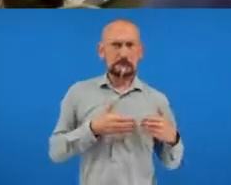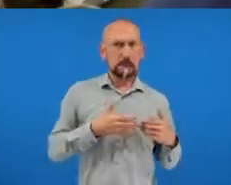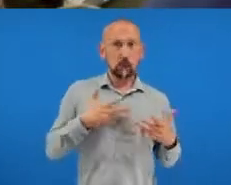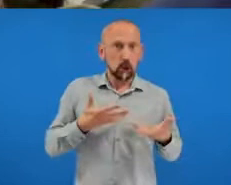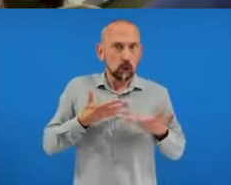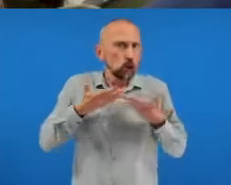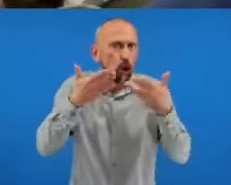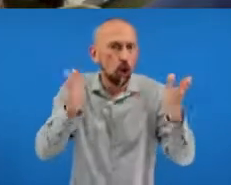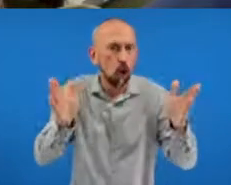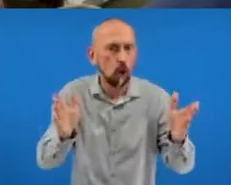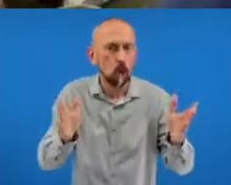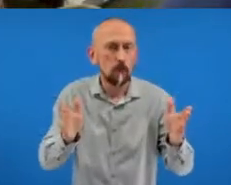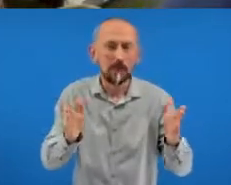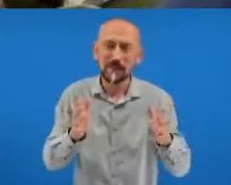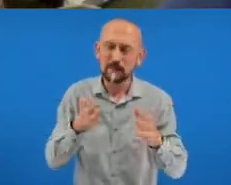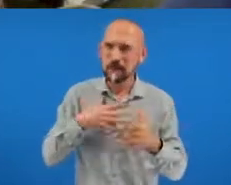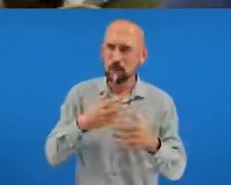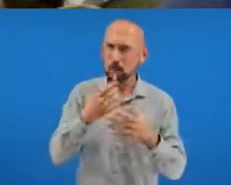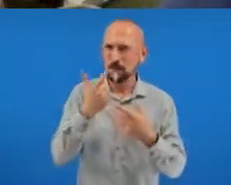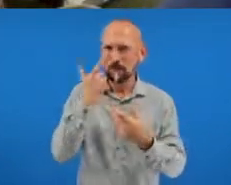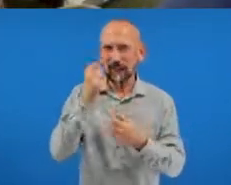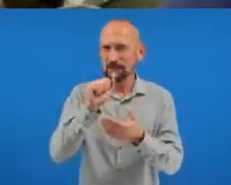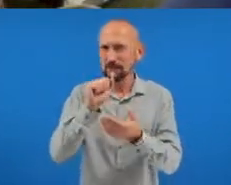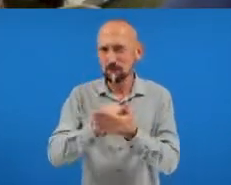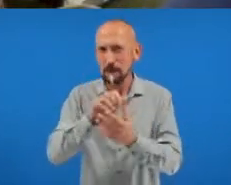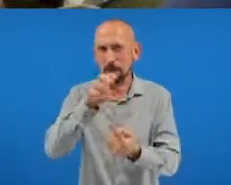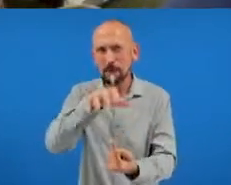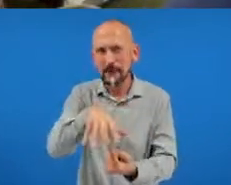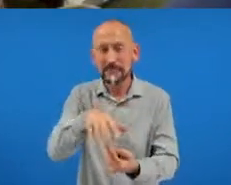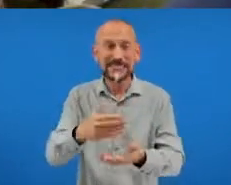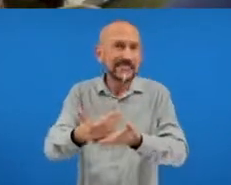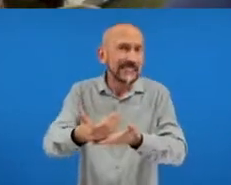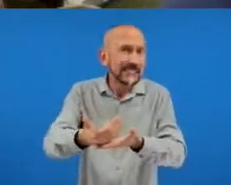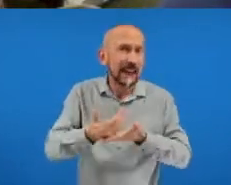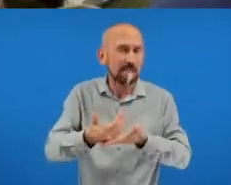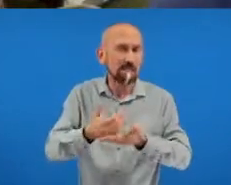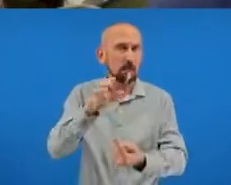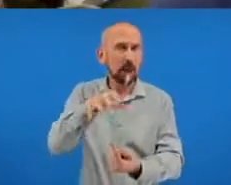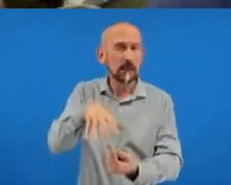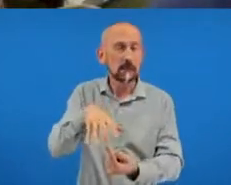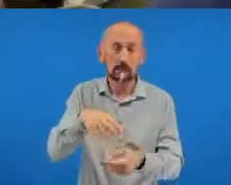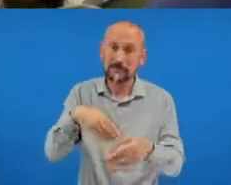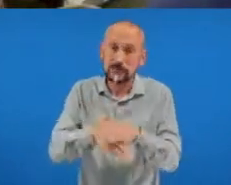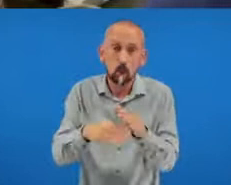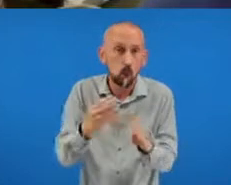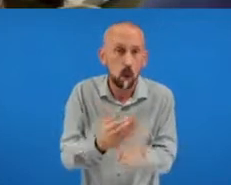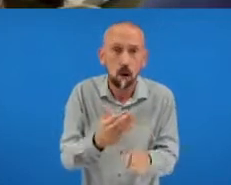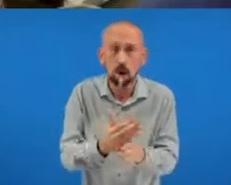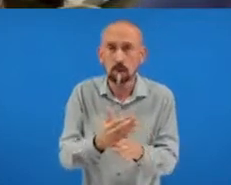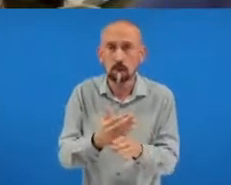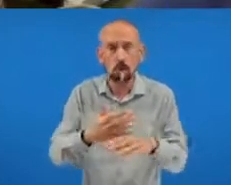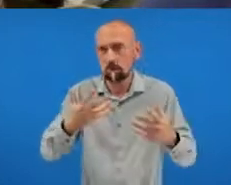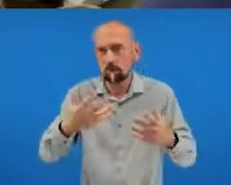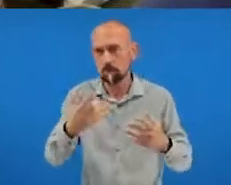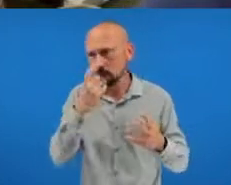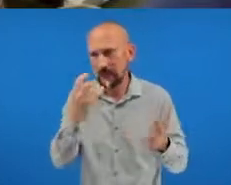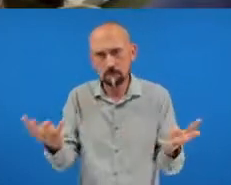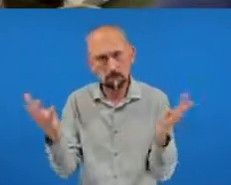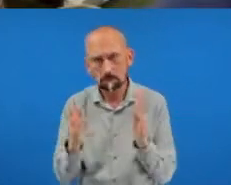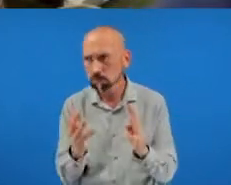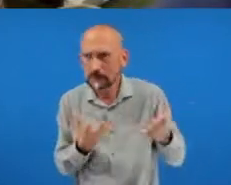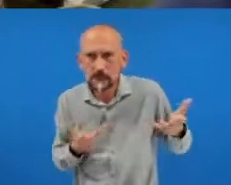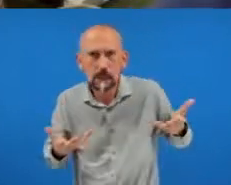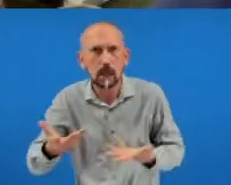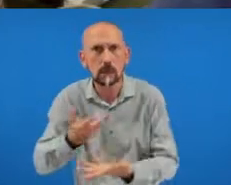safe spaces and building safe spaces within the workplace where you can discuss these things. As psychology professionals, we will